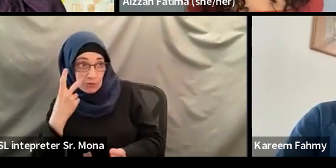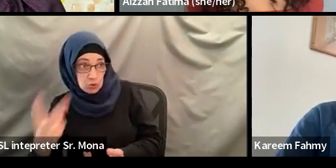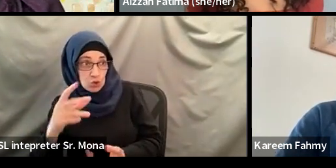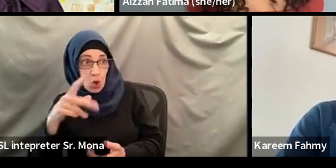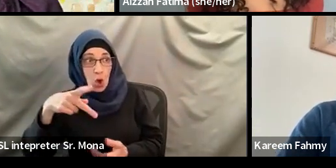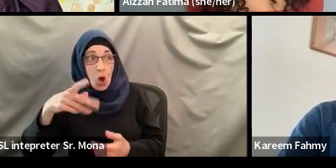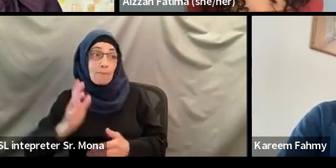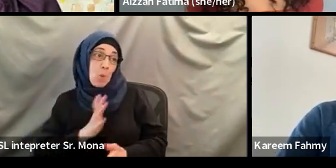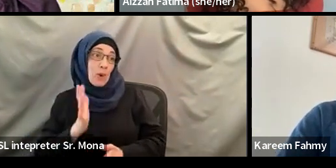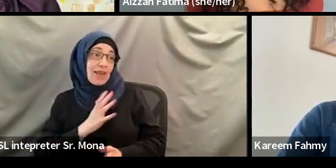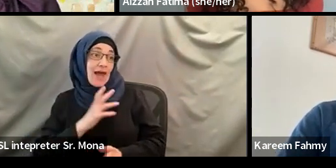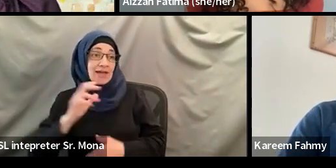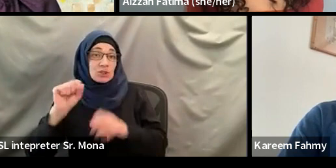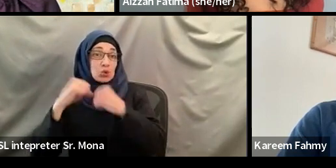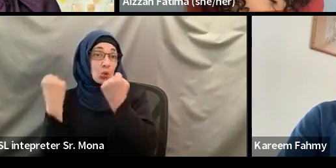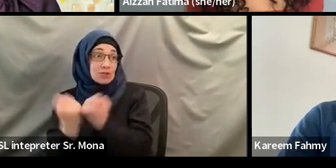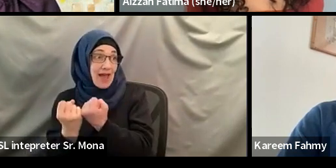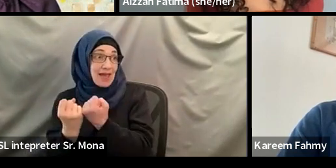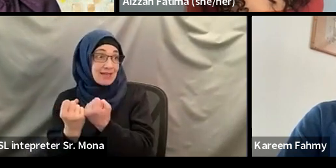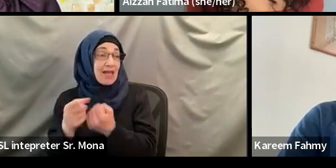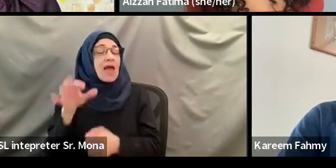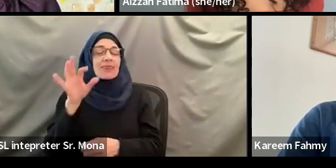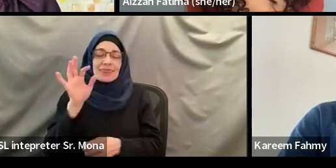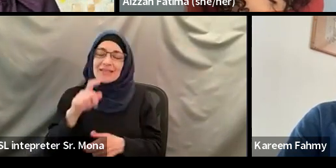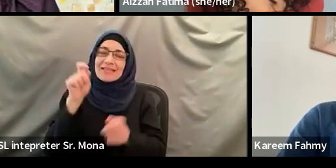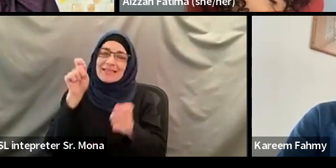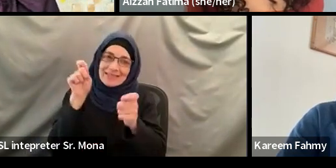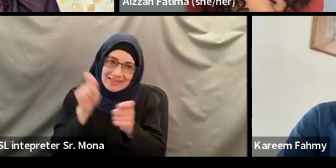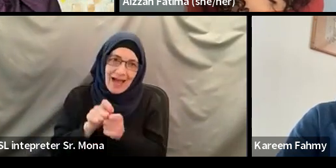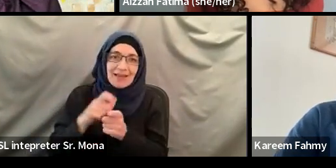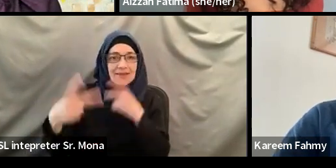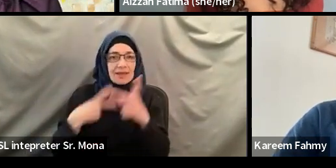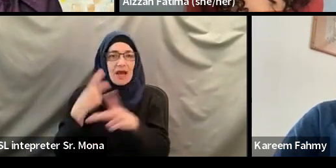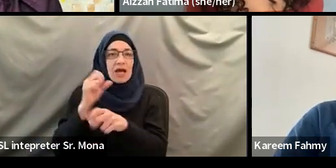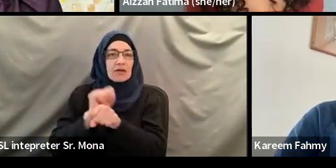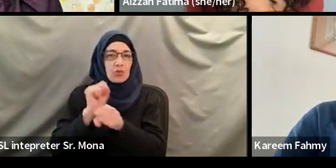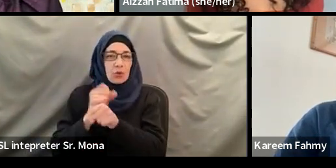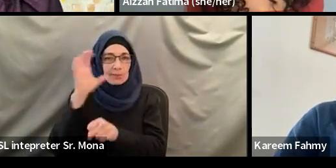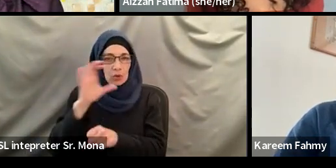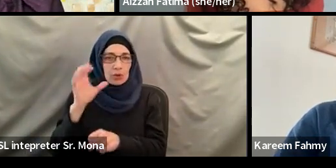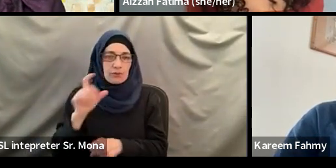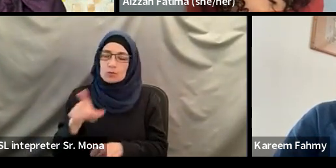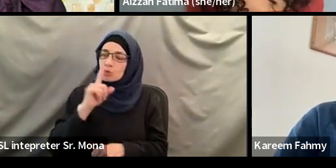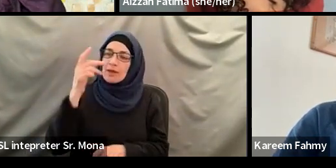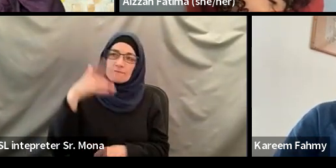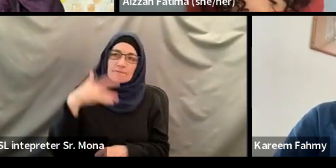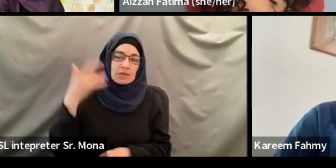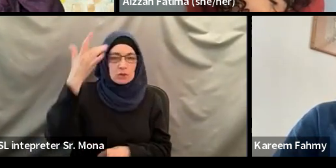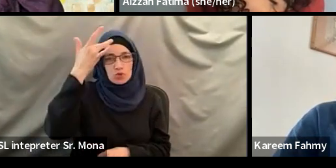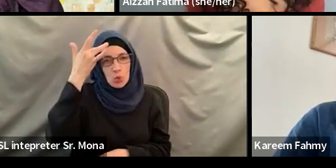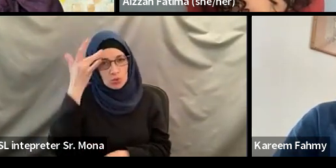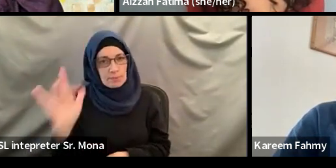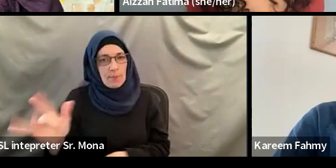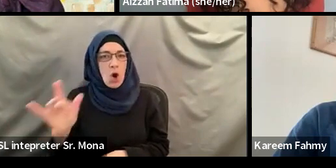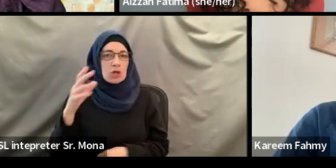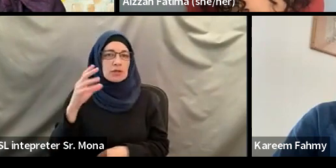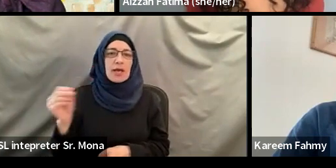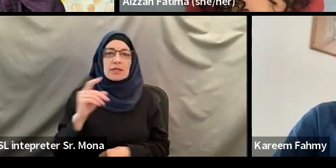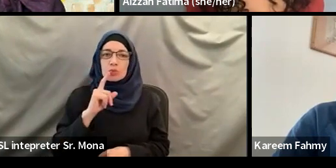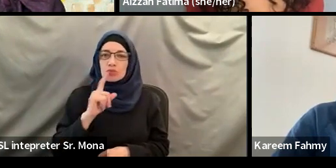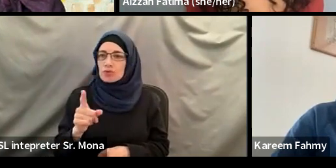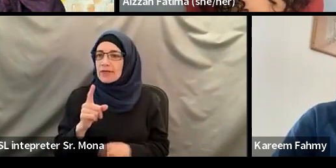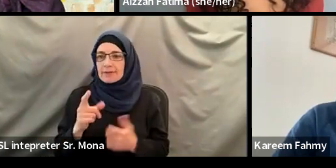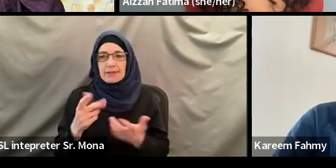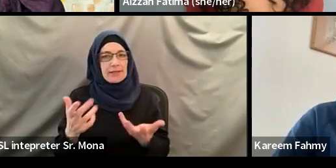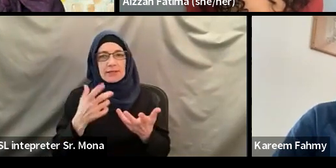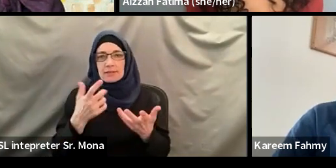that is like exactly the type of work I have been looking for. Like it's so smart and it's practically